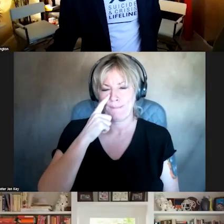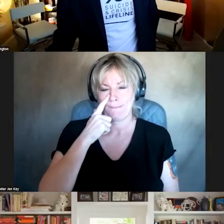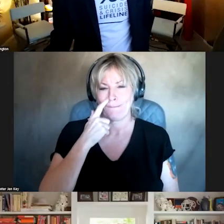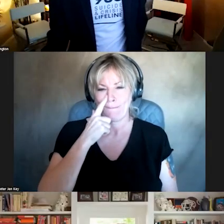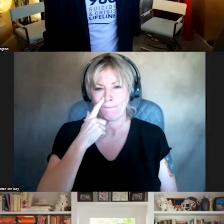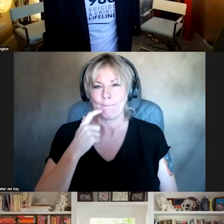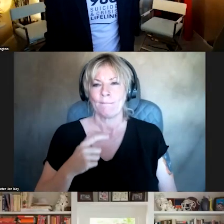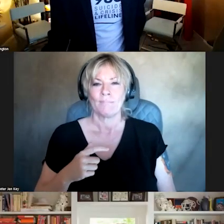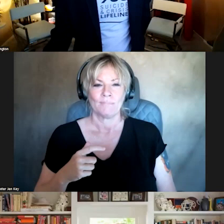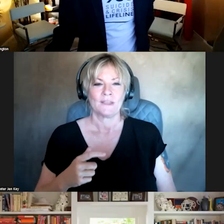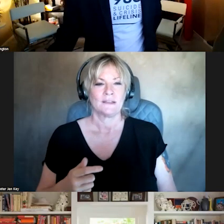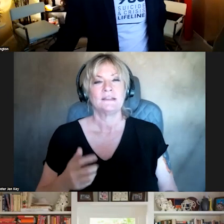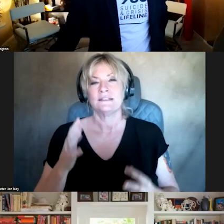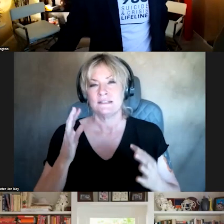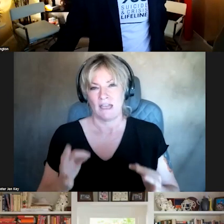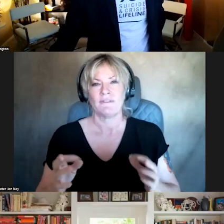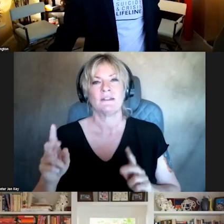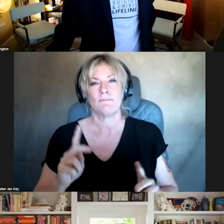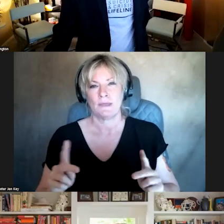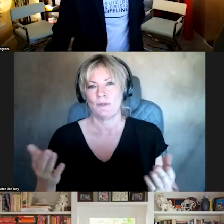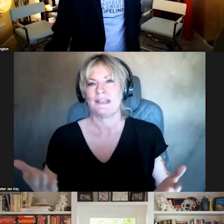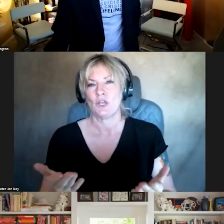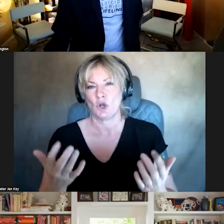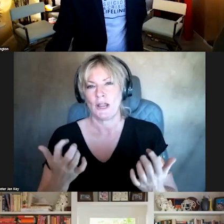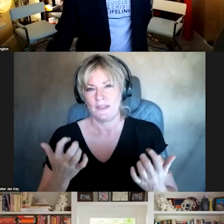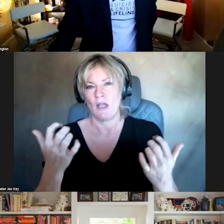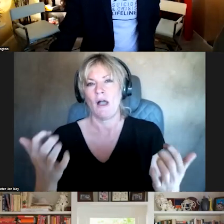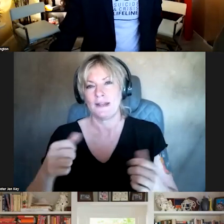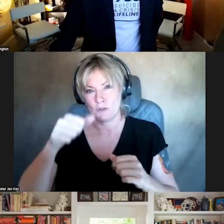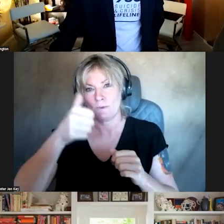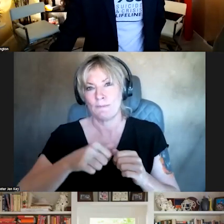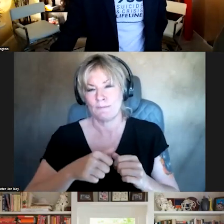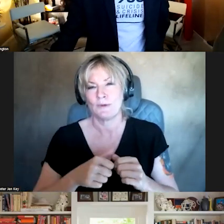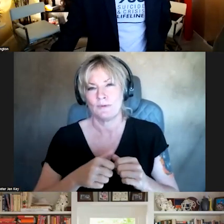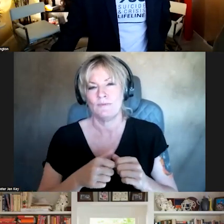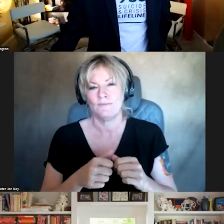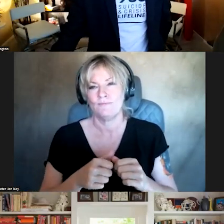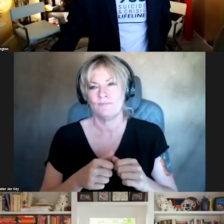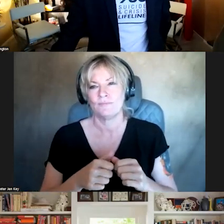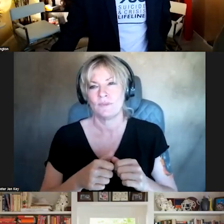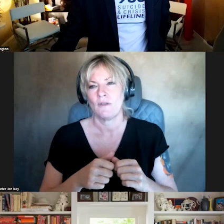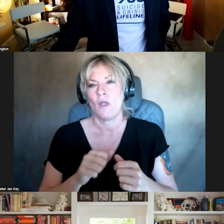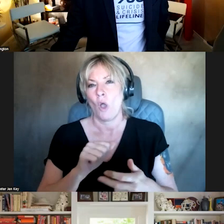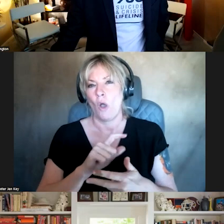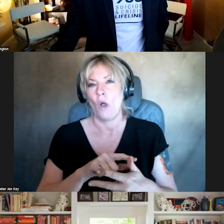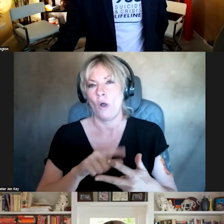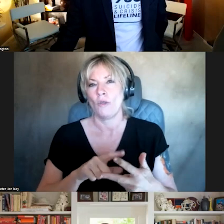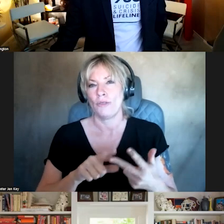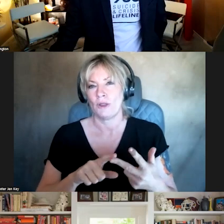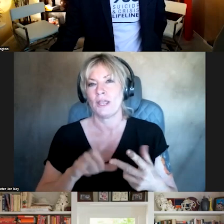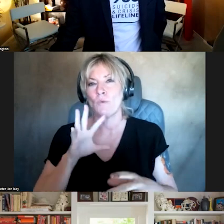But there are certainly people here in the audience here remembering that all three were